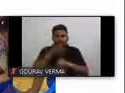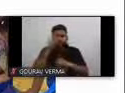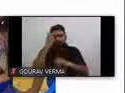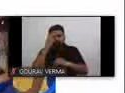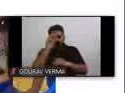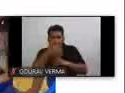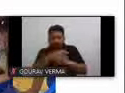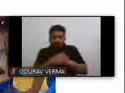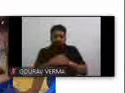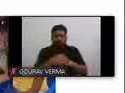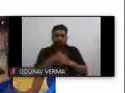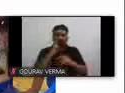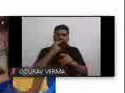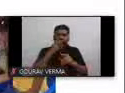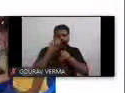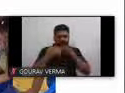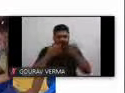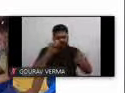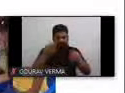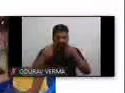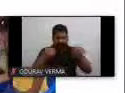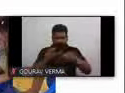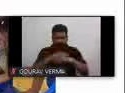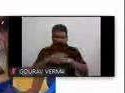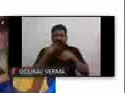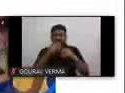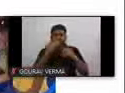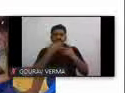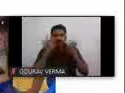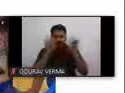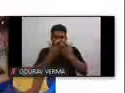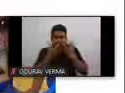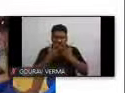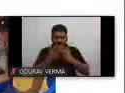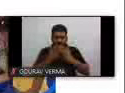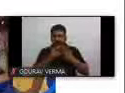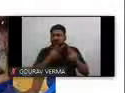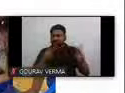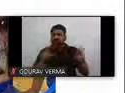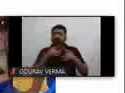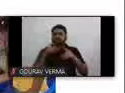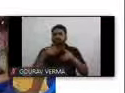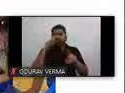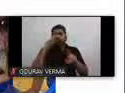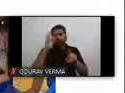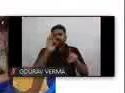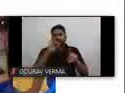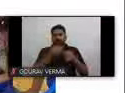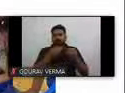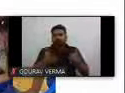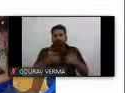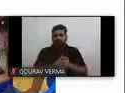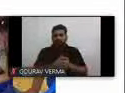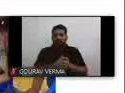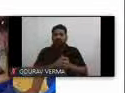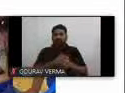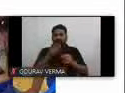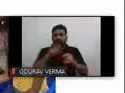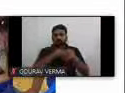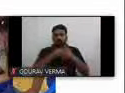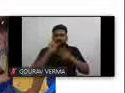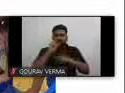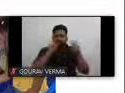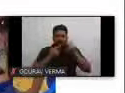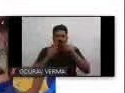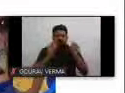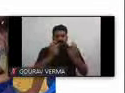aur vegetables rakha hai, and matching the picture with the object, that is more important. That is, that will give you a visual